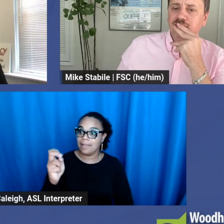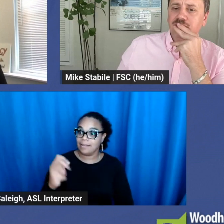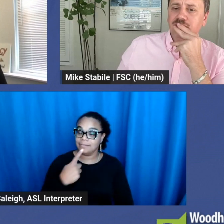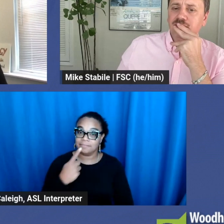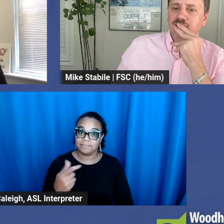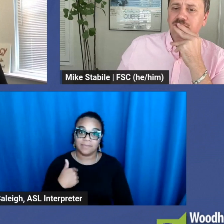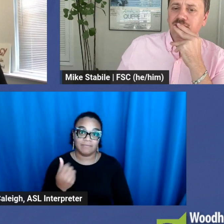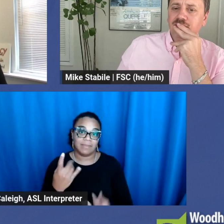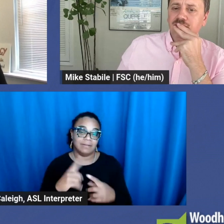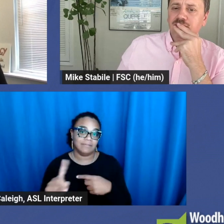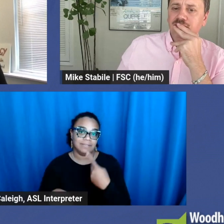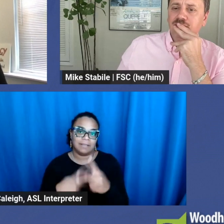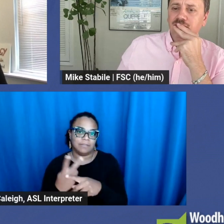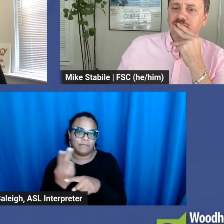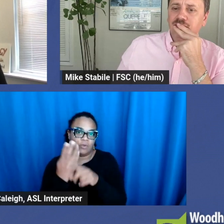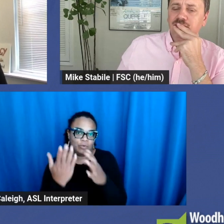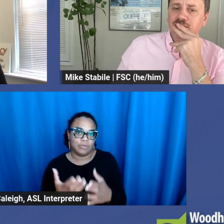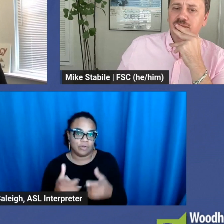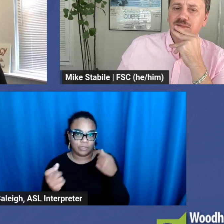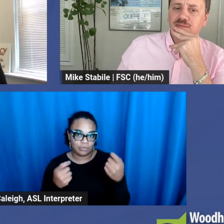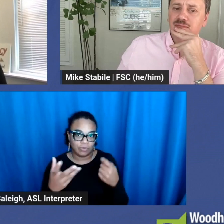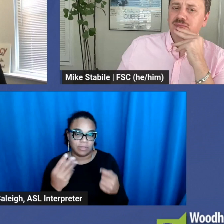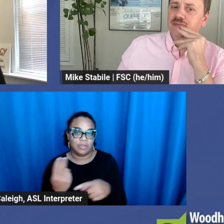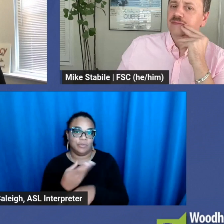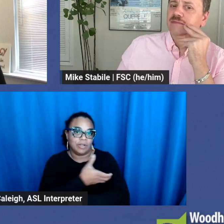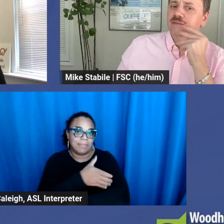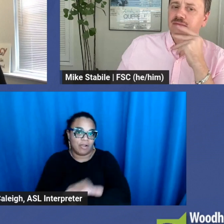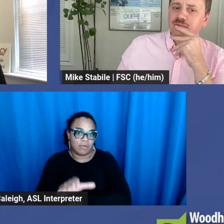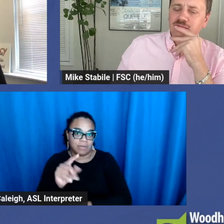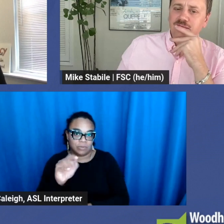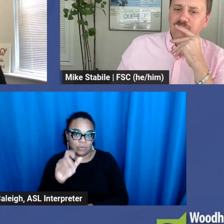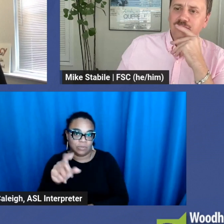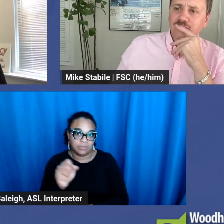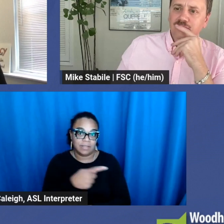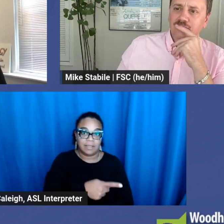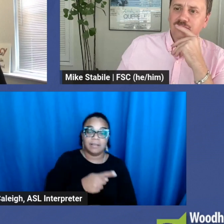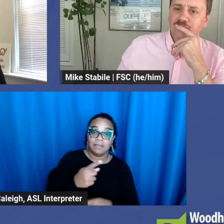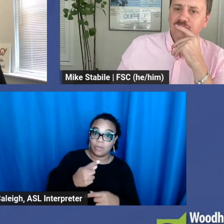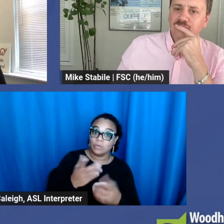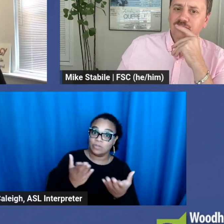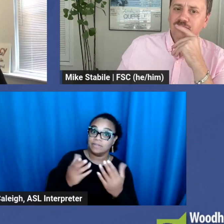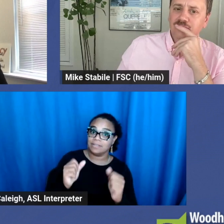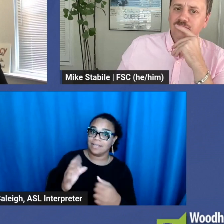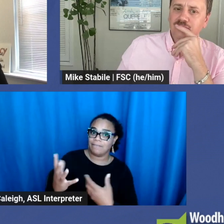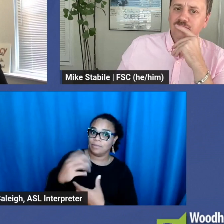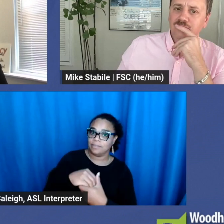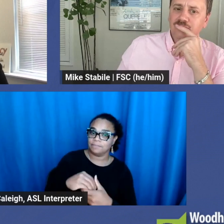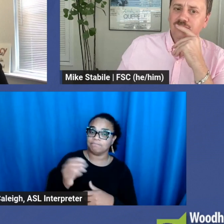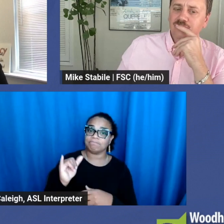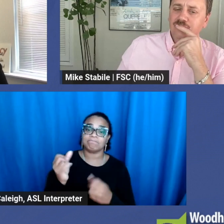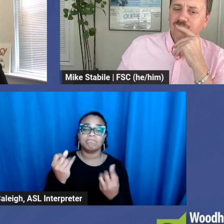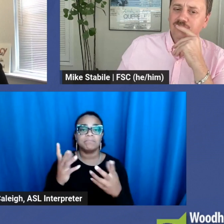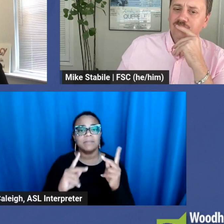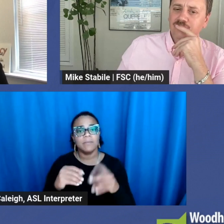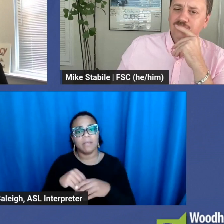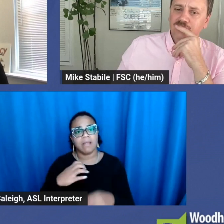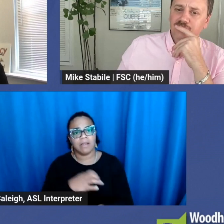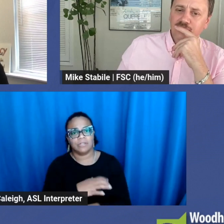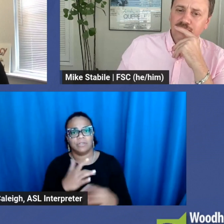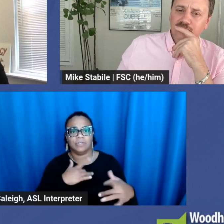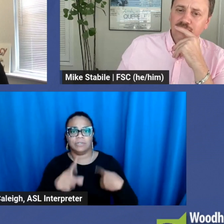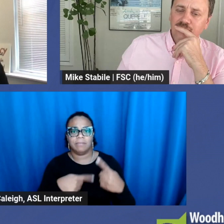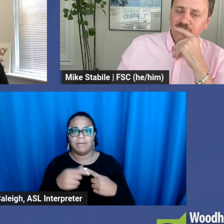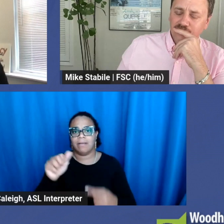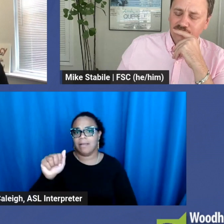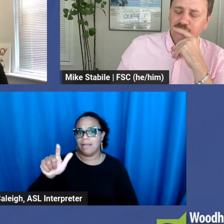of user control and user empowerment tools that online services could build in, including things a lot of folks in Congress are really concerned about: